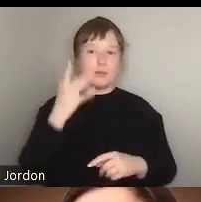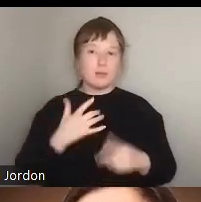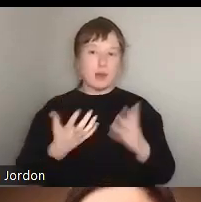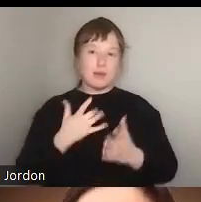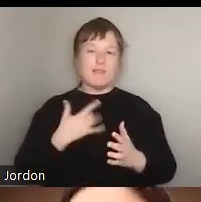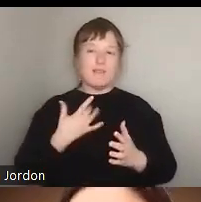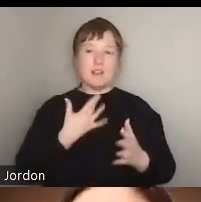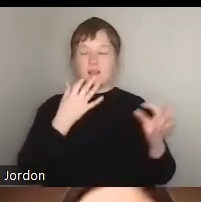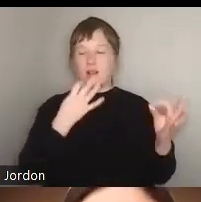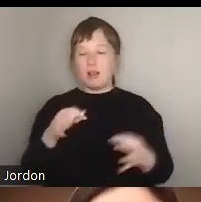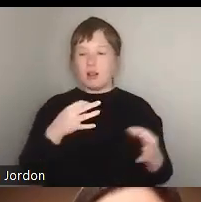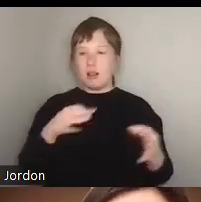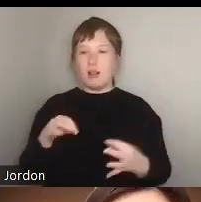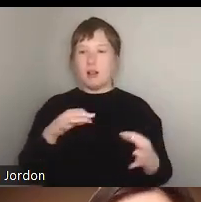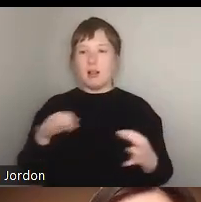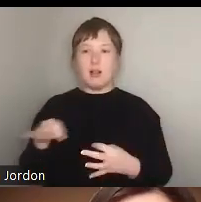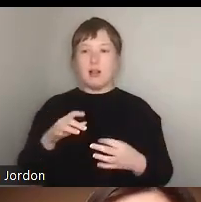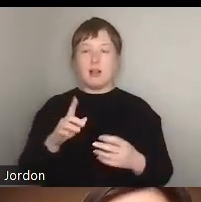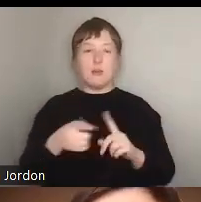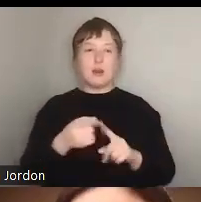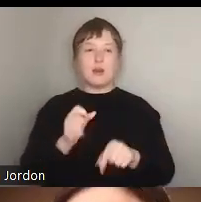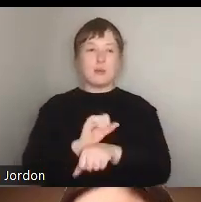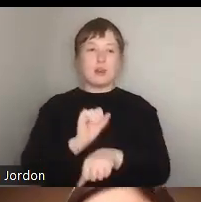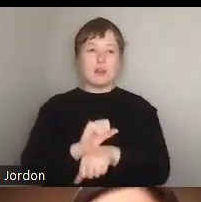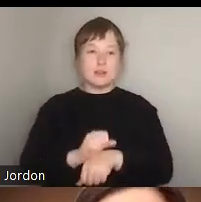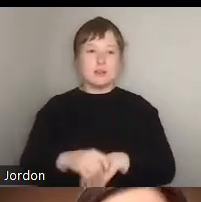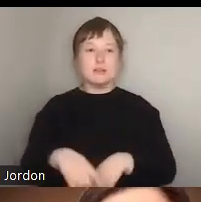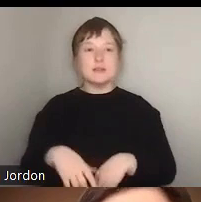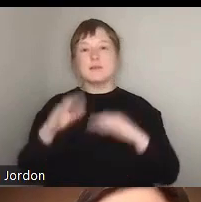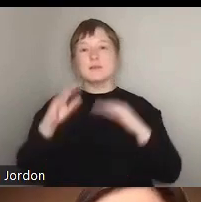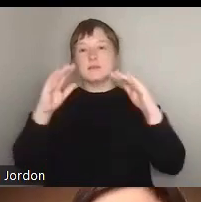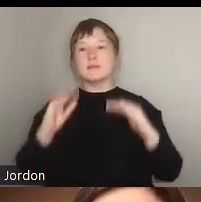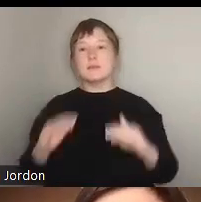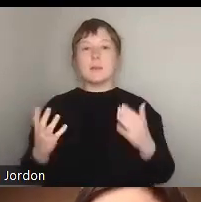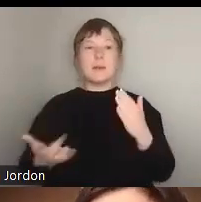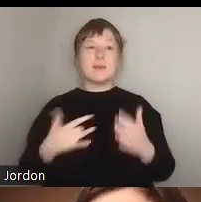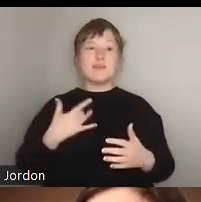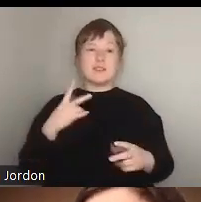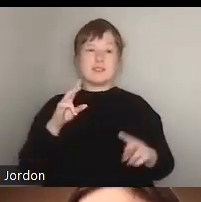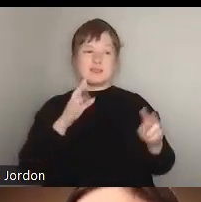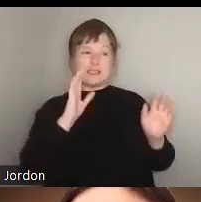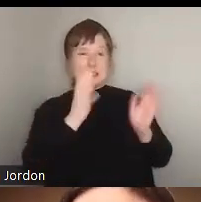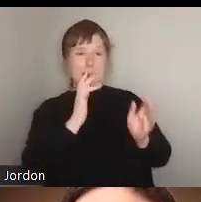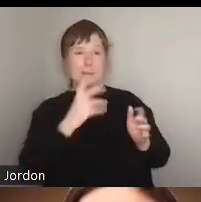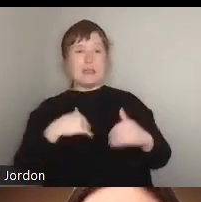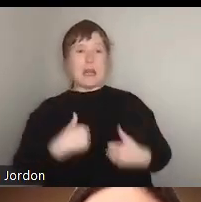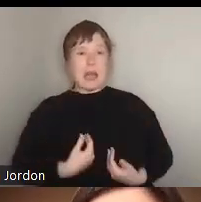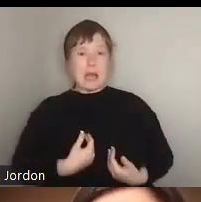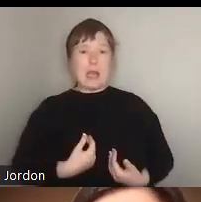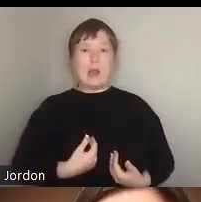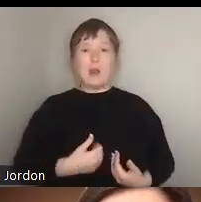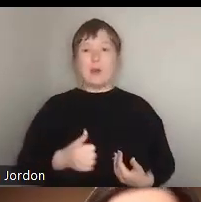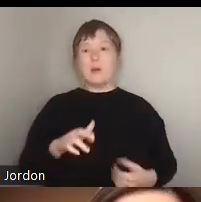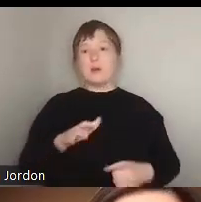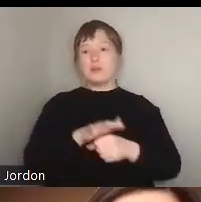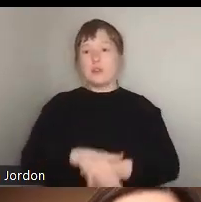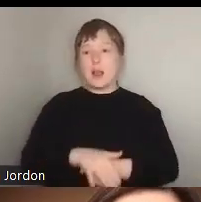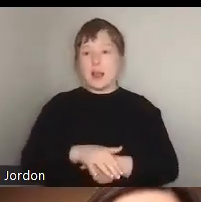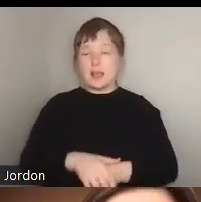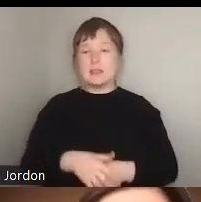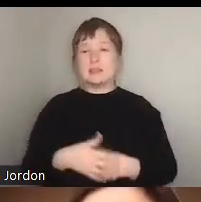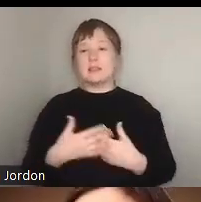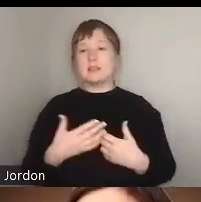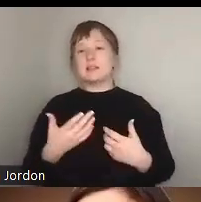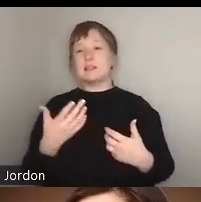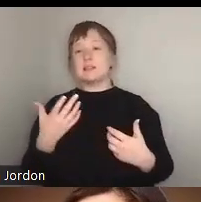you are at work. Someone might seem really tired, again, it can be stress, or it can be that partner not letting them sleep. It can also